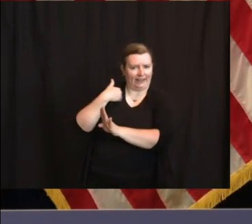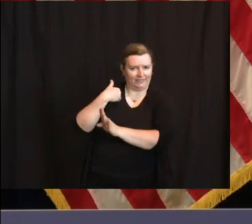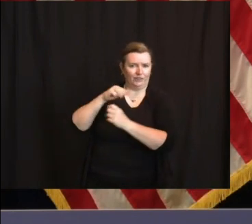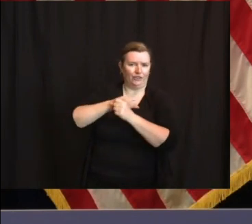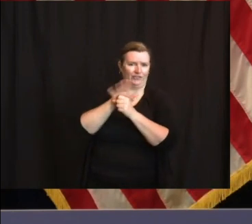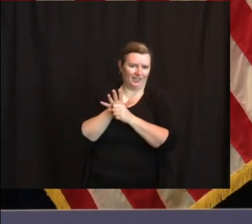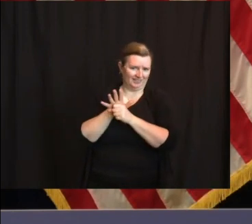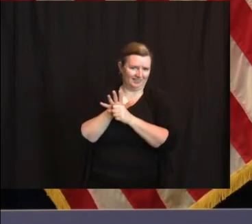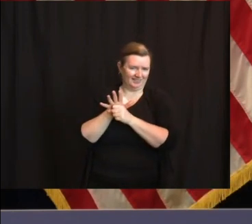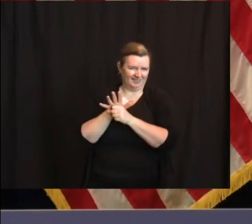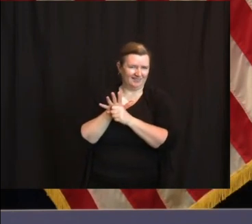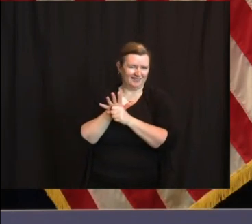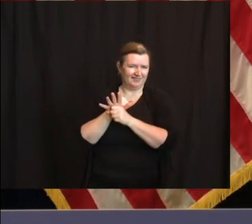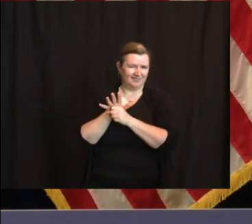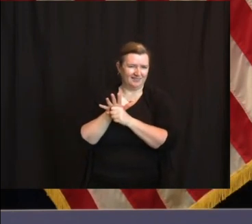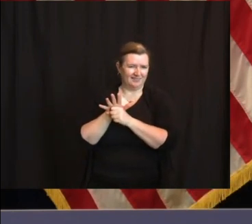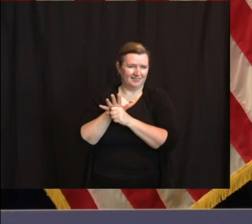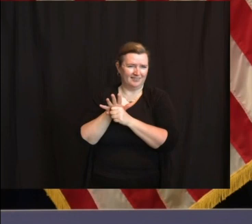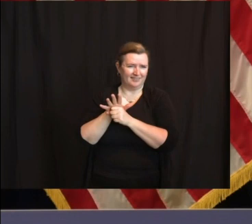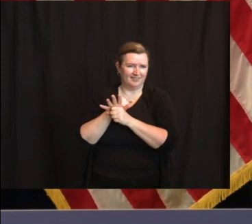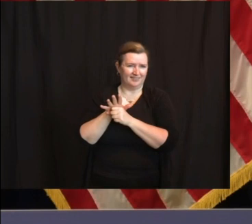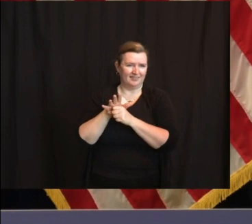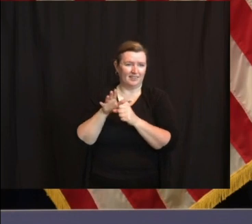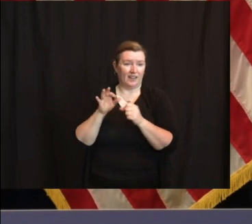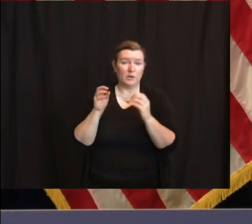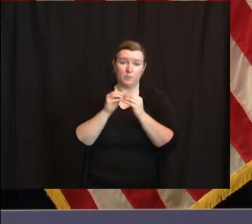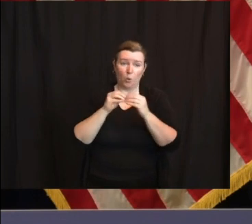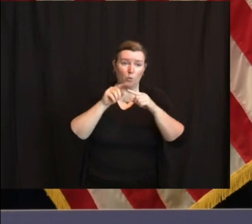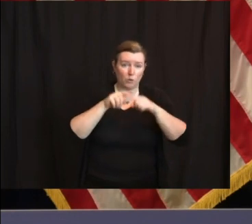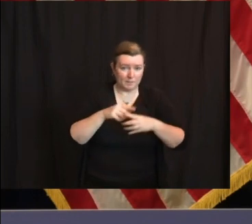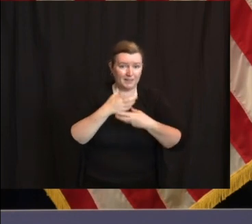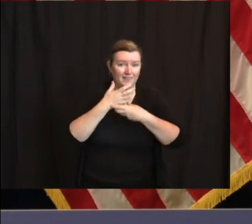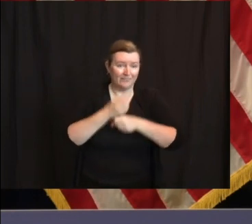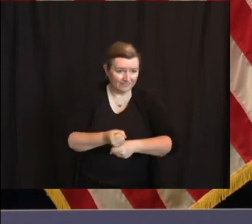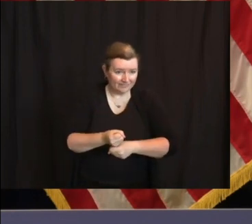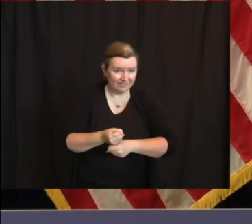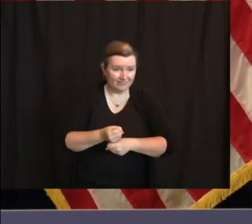That, assuming they get to be reliable and they